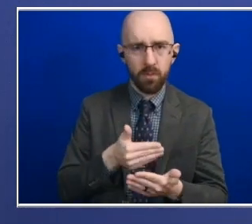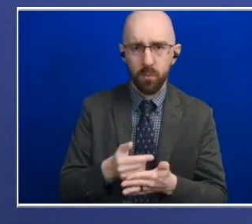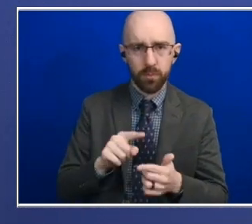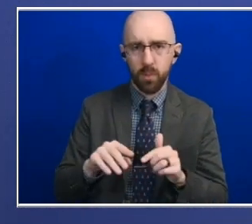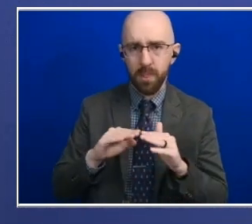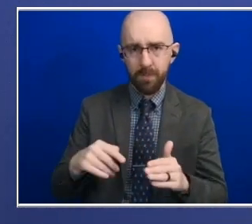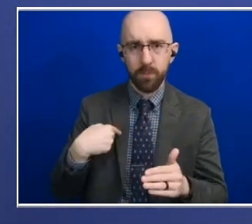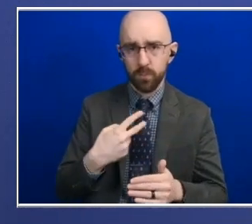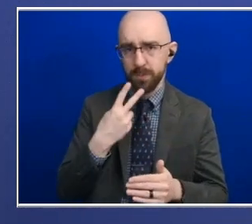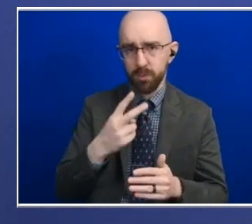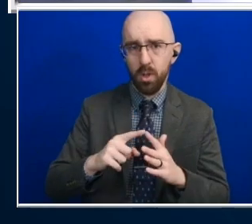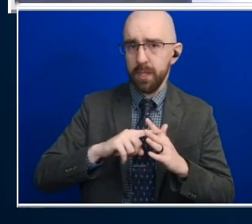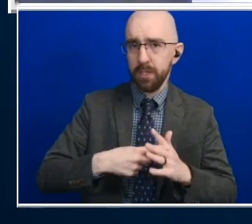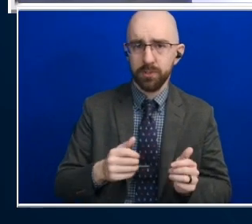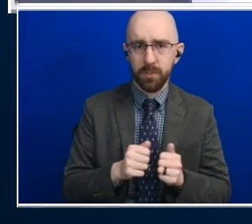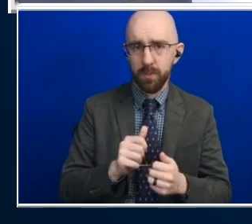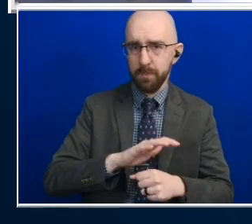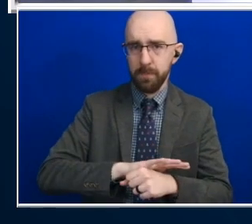with the pandemic.